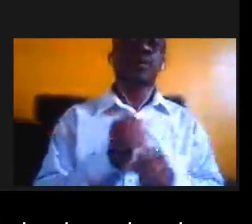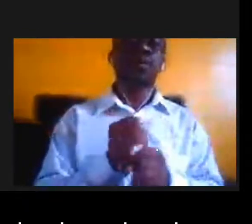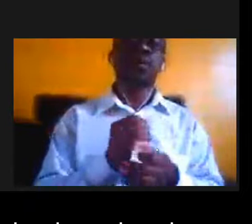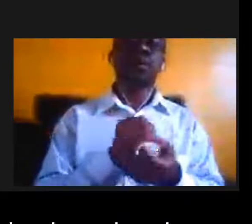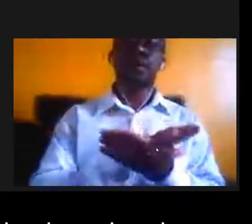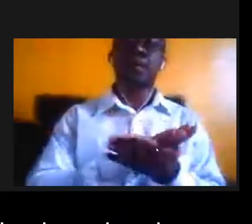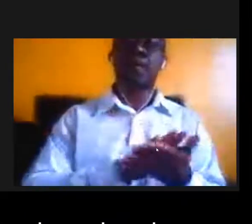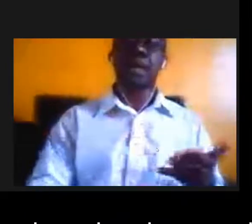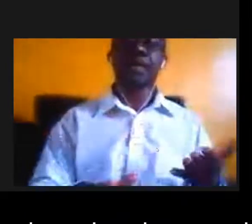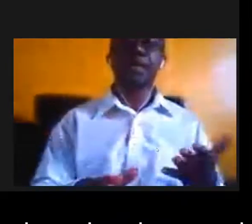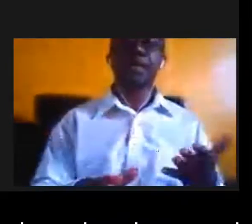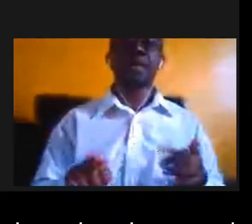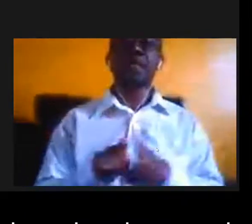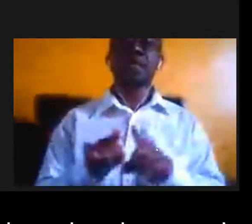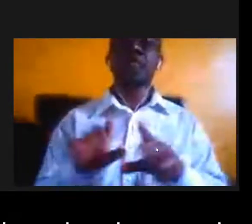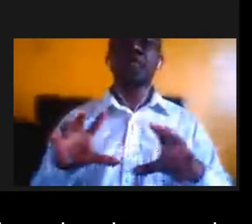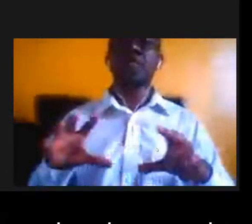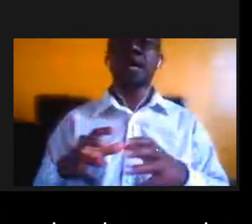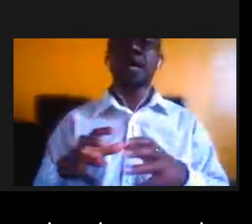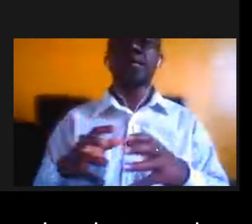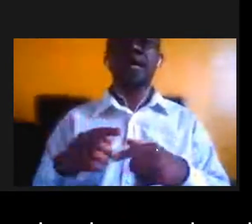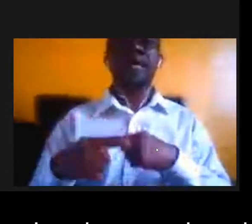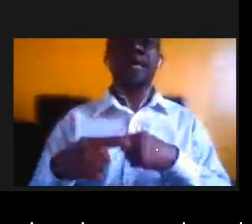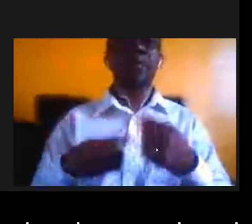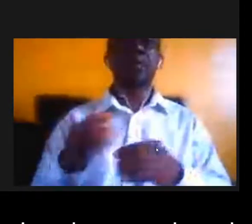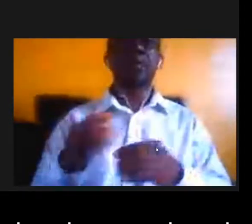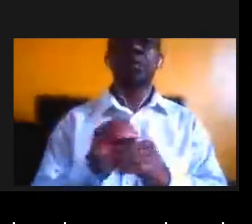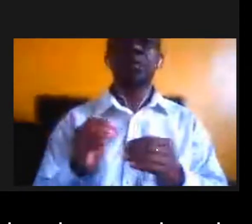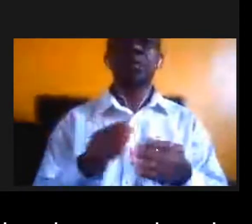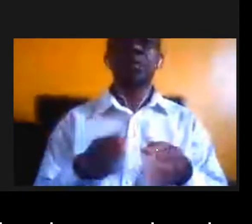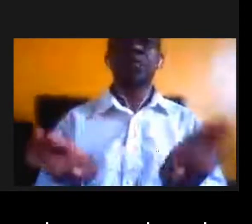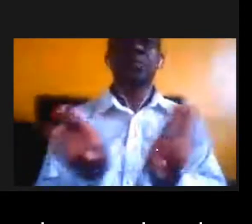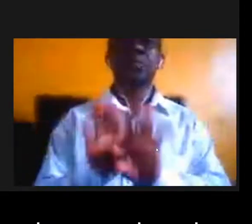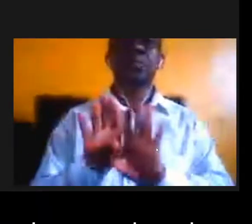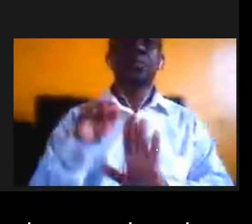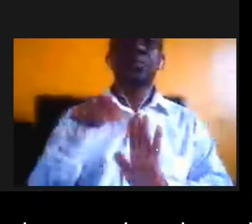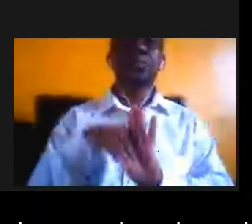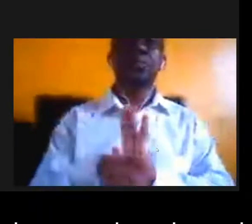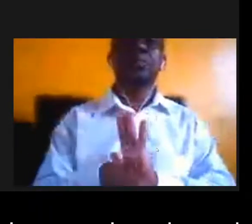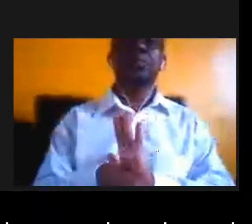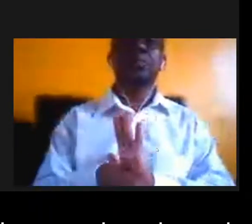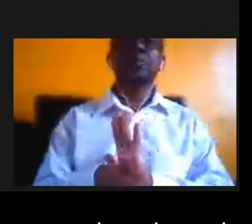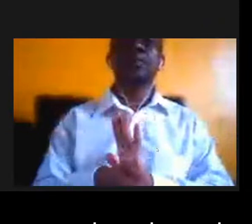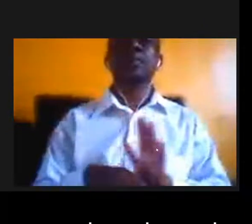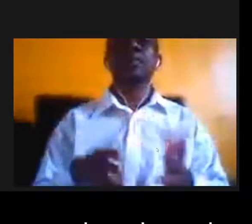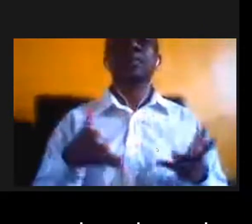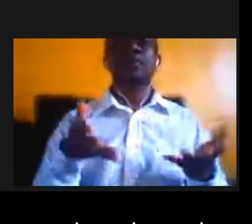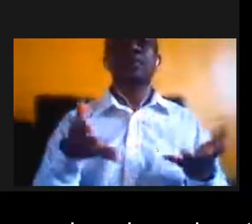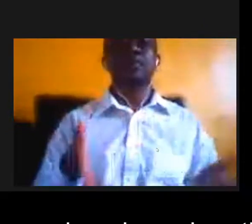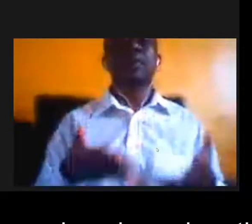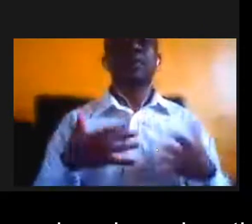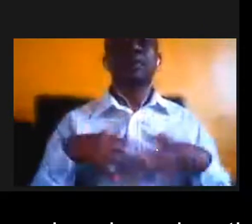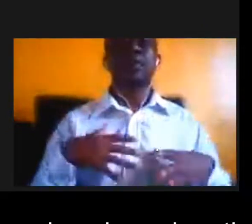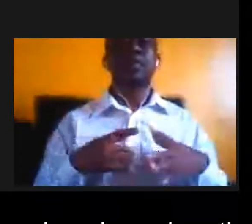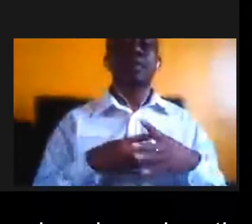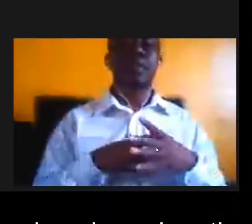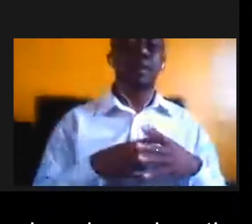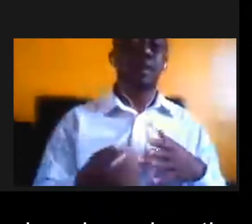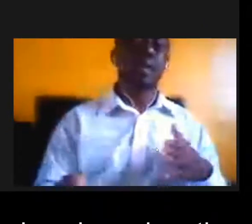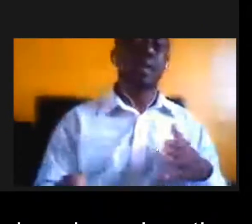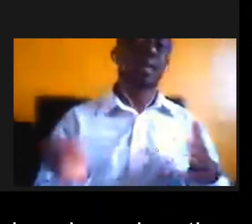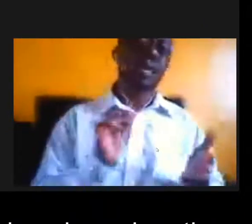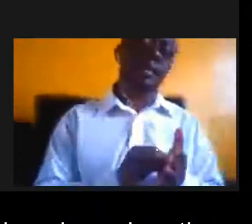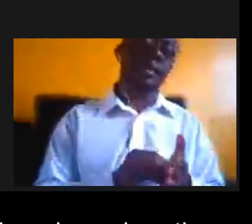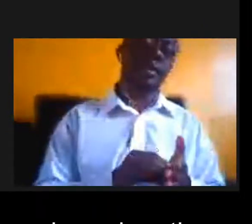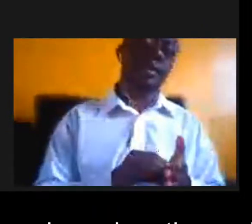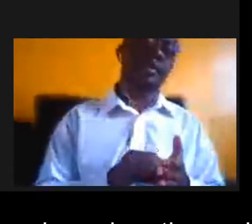of companies which are closing somewhere, and people should not start again with the same place where